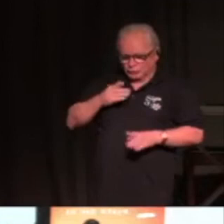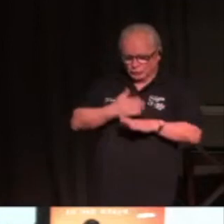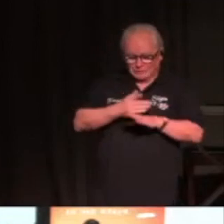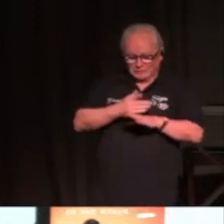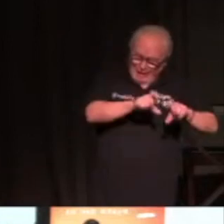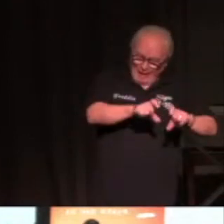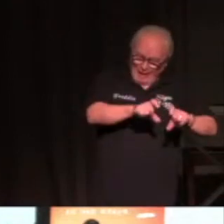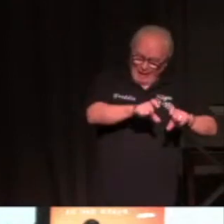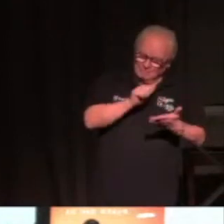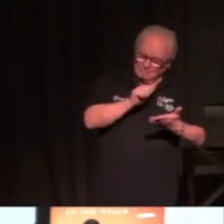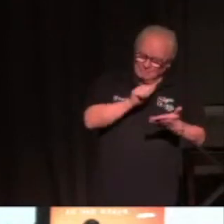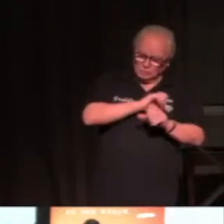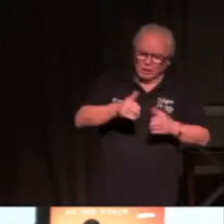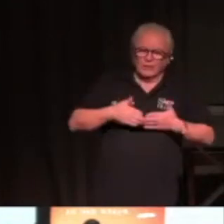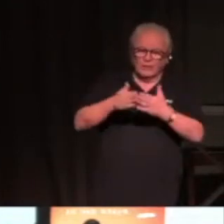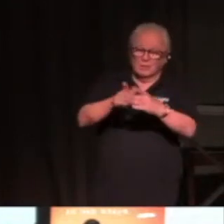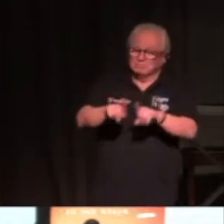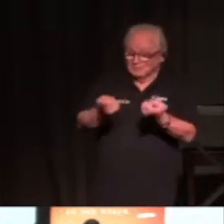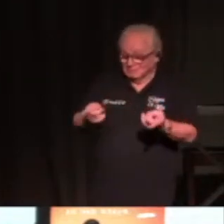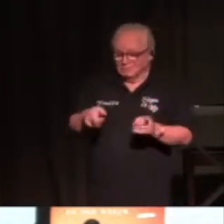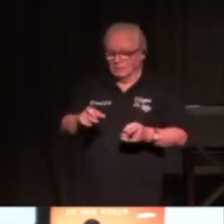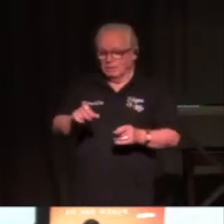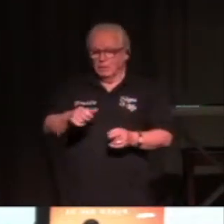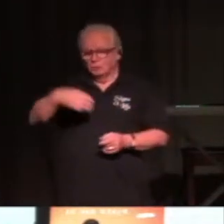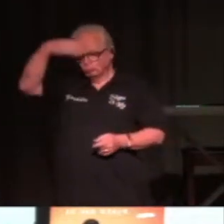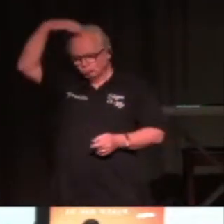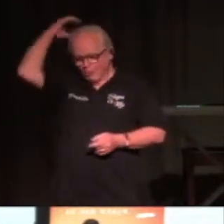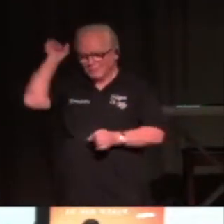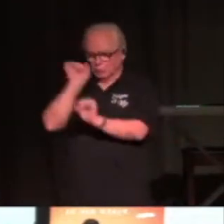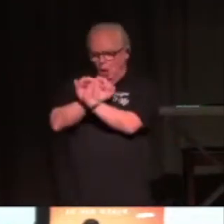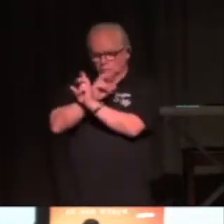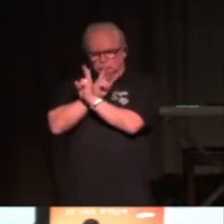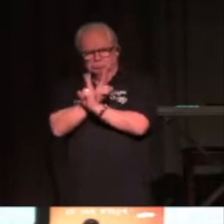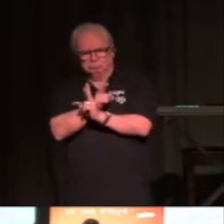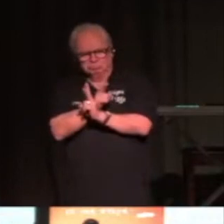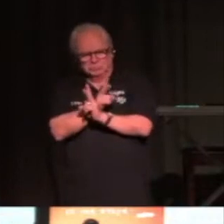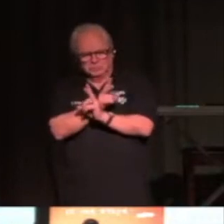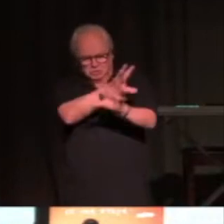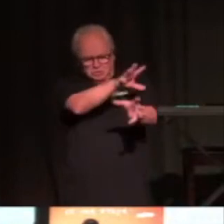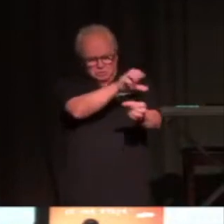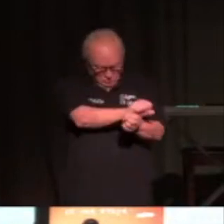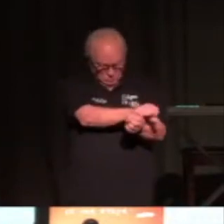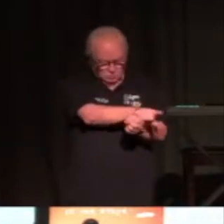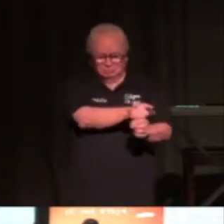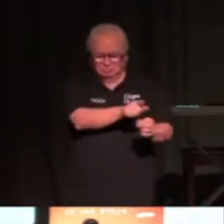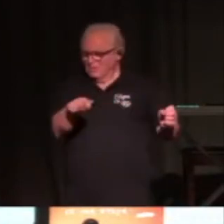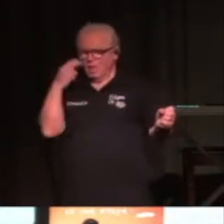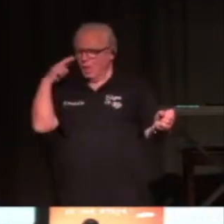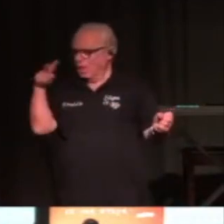nevertheless, his centurion guard who had him captive was more persuaded by the helmsman